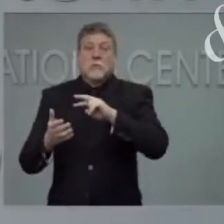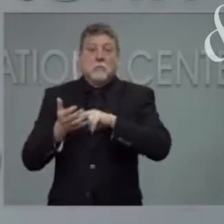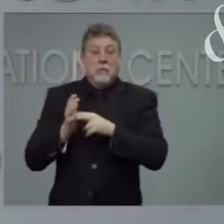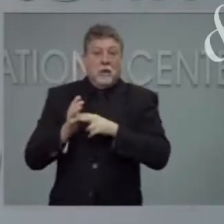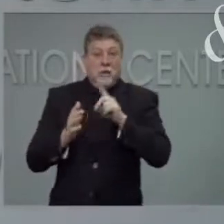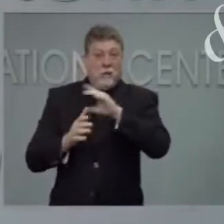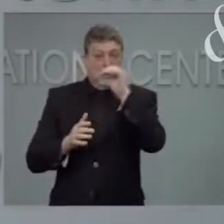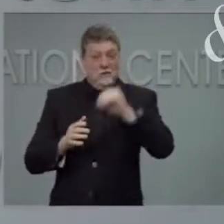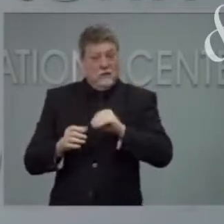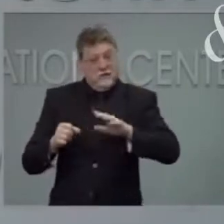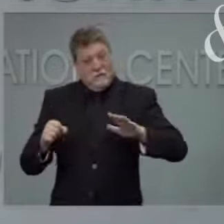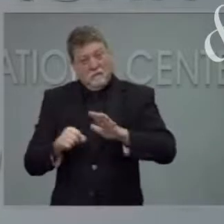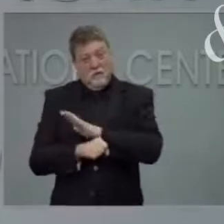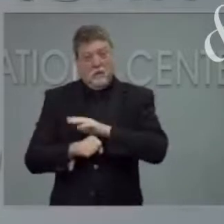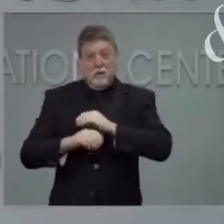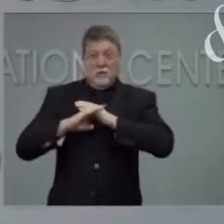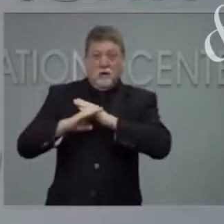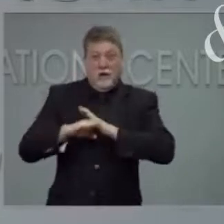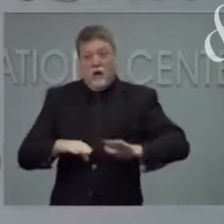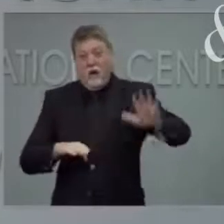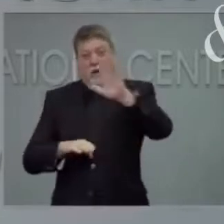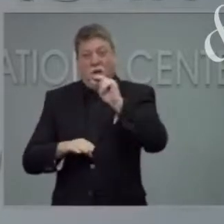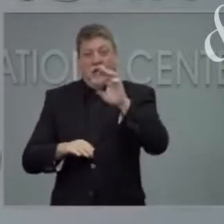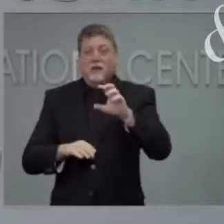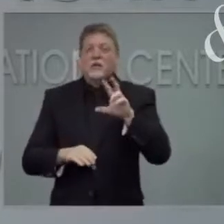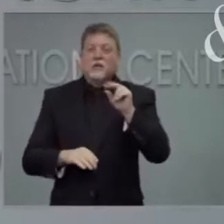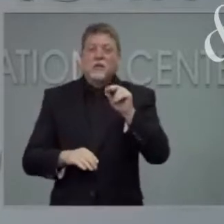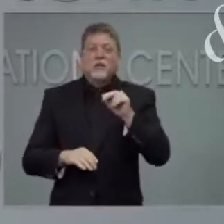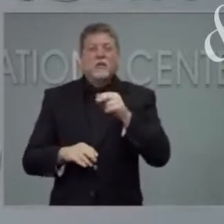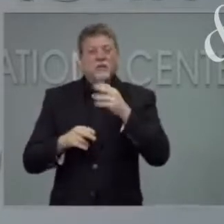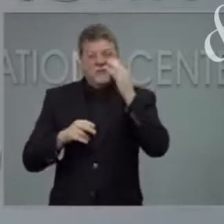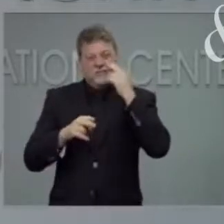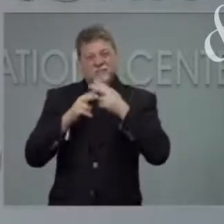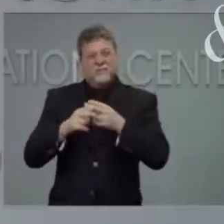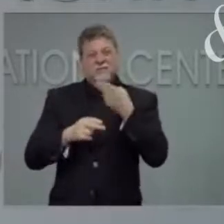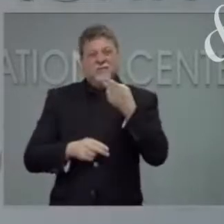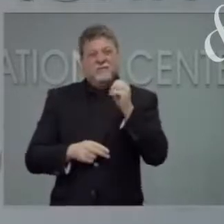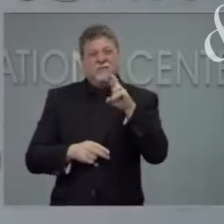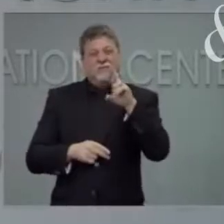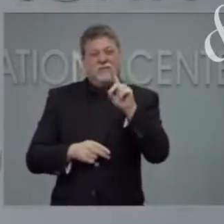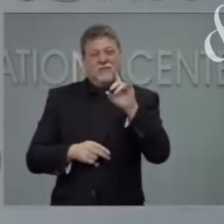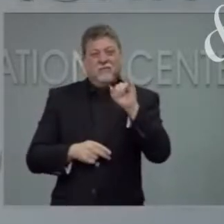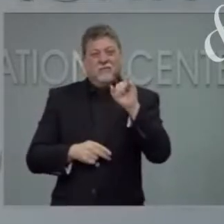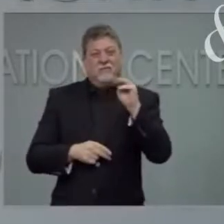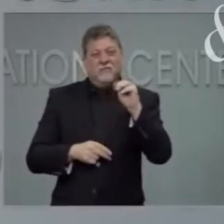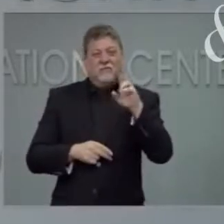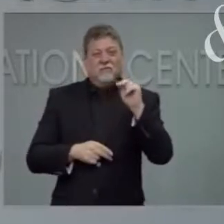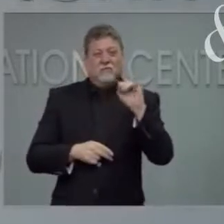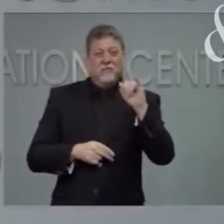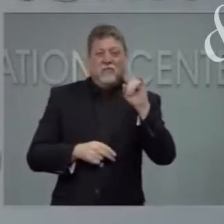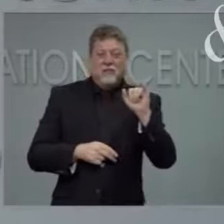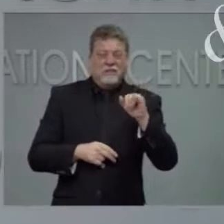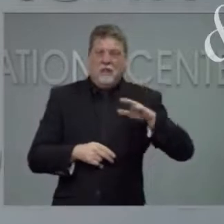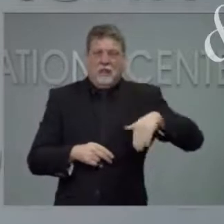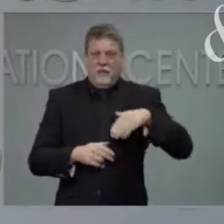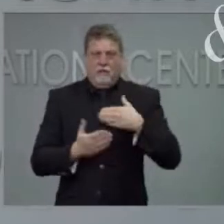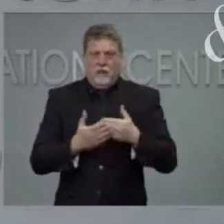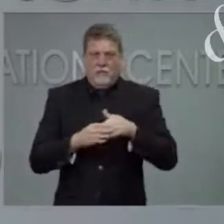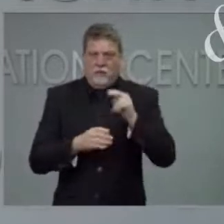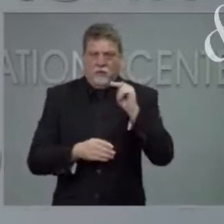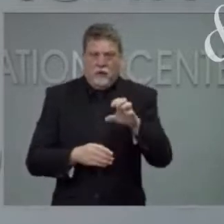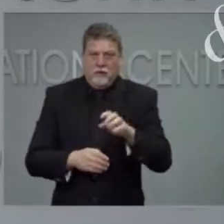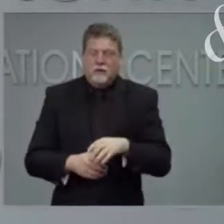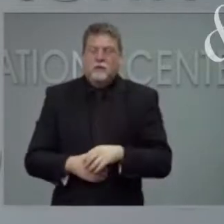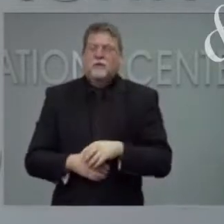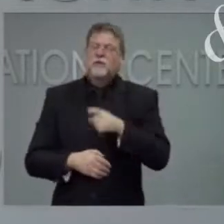contracted COVID, that there is probably some residual immunity. You still have to be very careful, wear a mask, social distance, can't